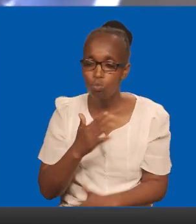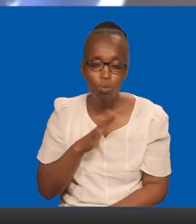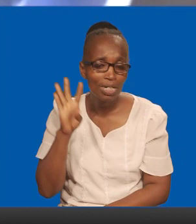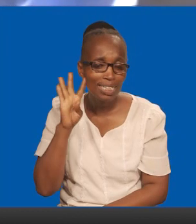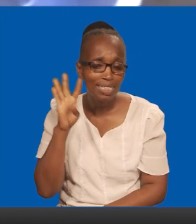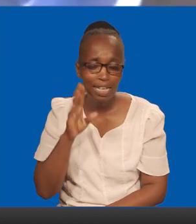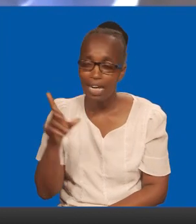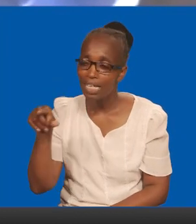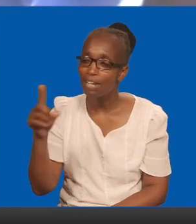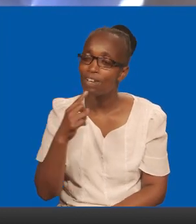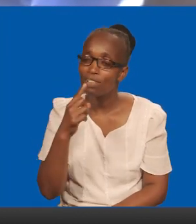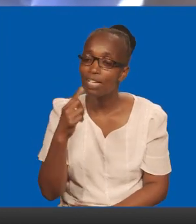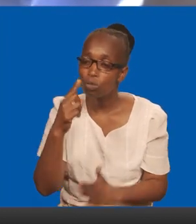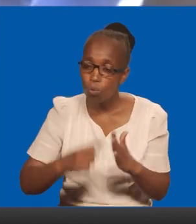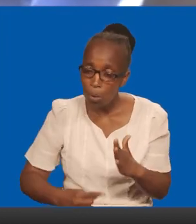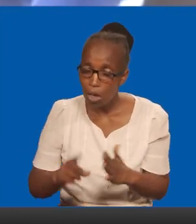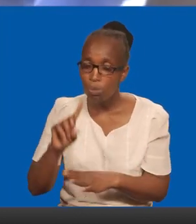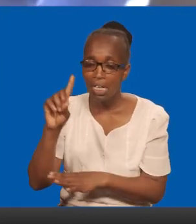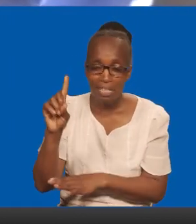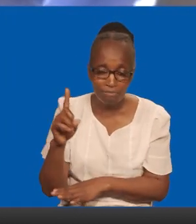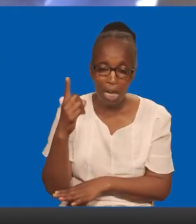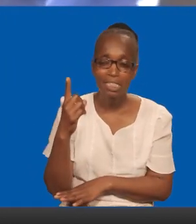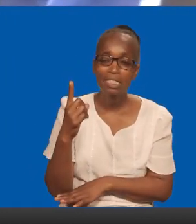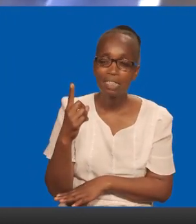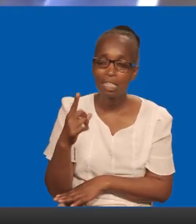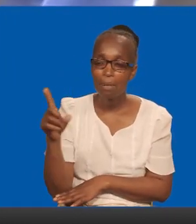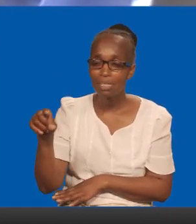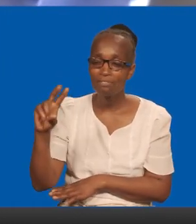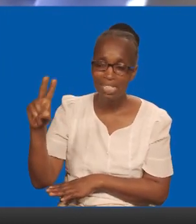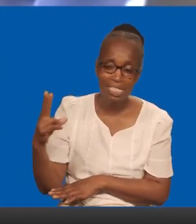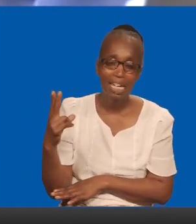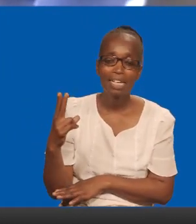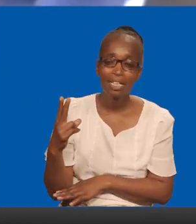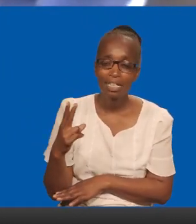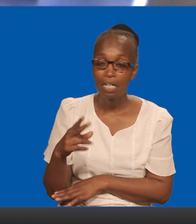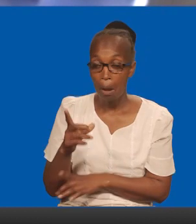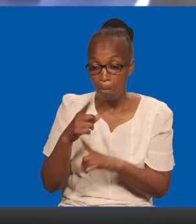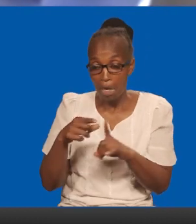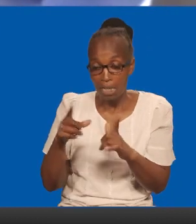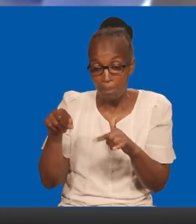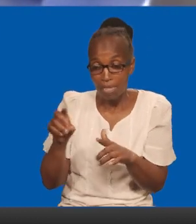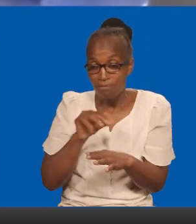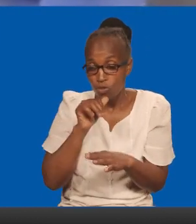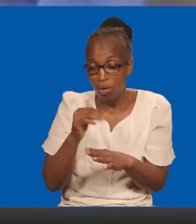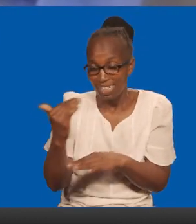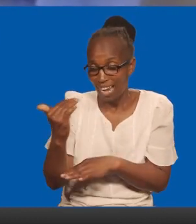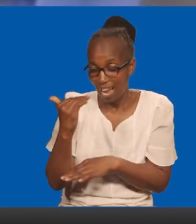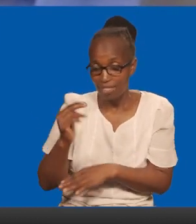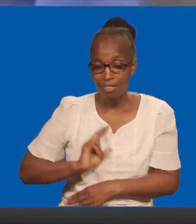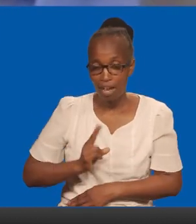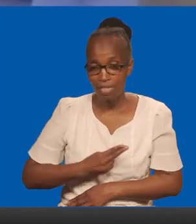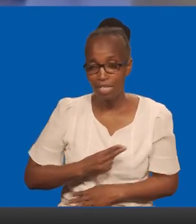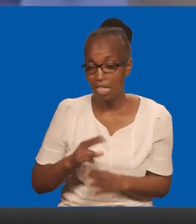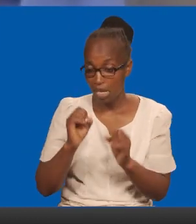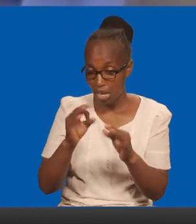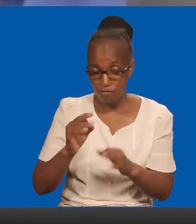our leader, we shall listen to her. She has said that we are the first to do oversight. She comes second. Why has